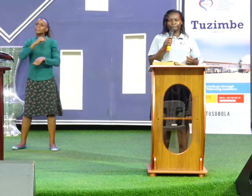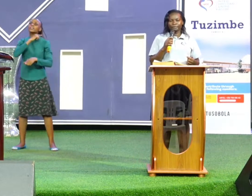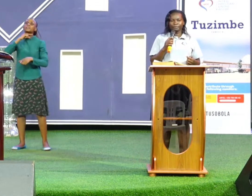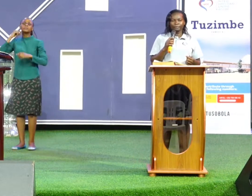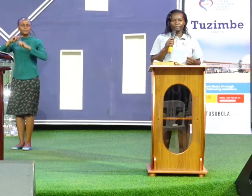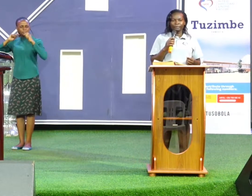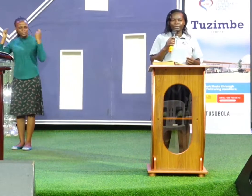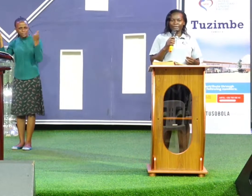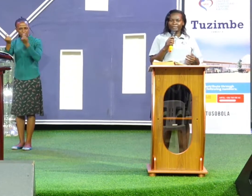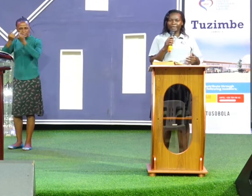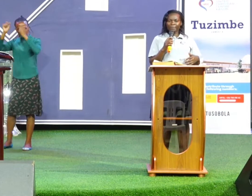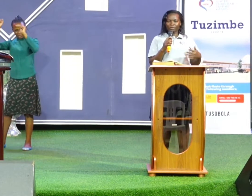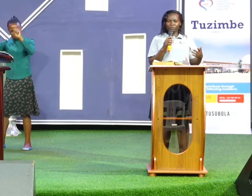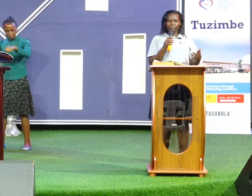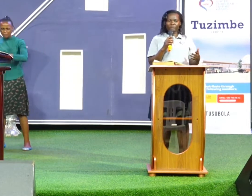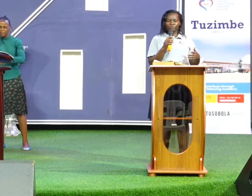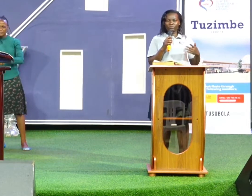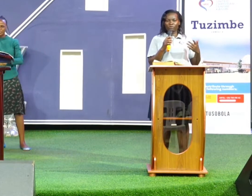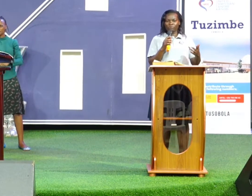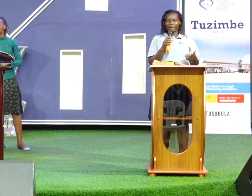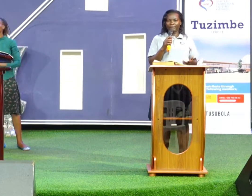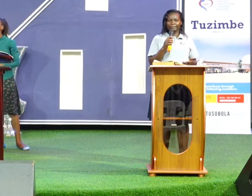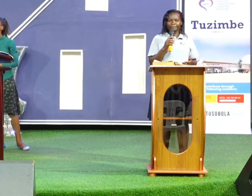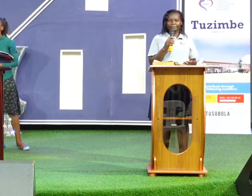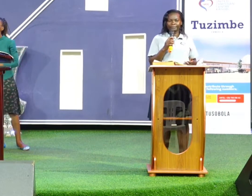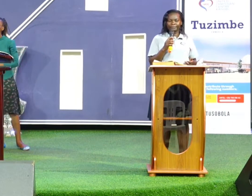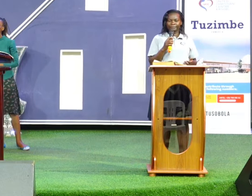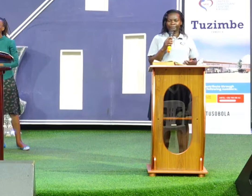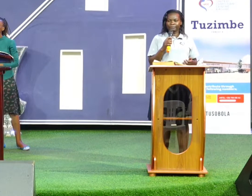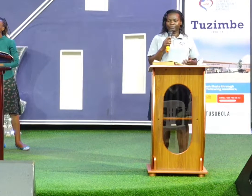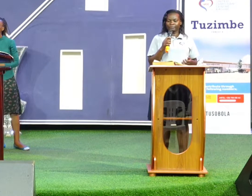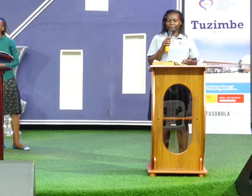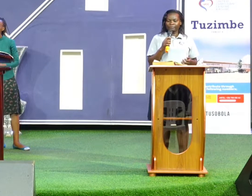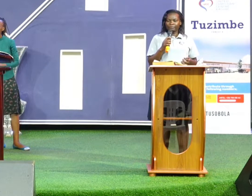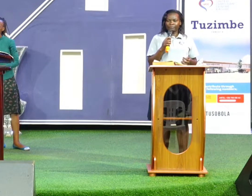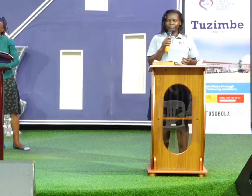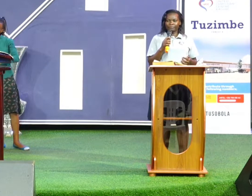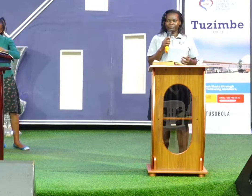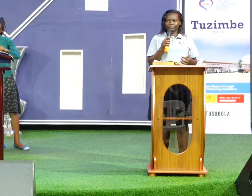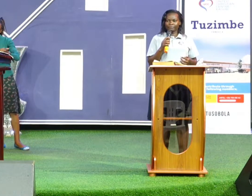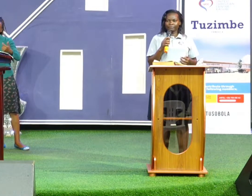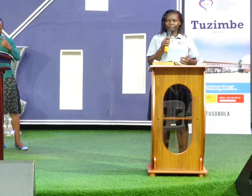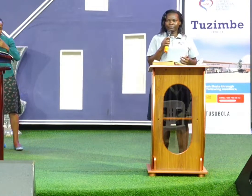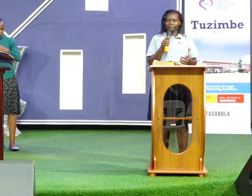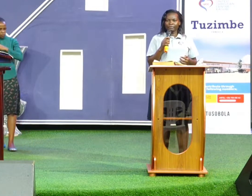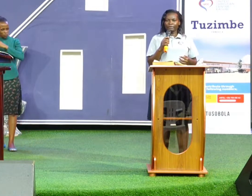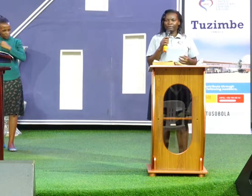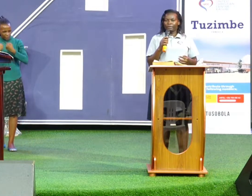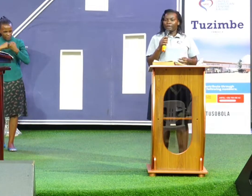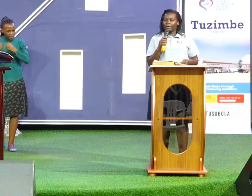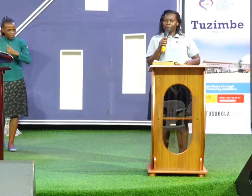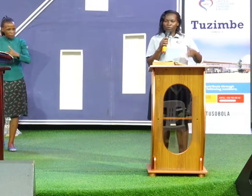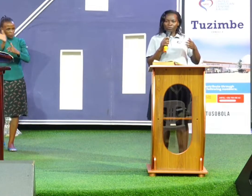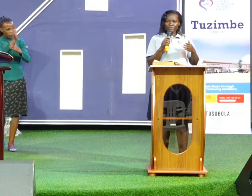able to see. Nti ng'abasumba tulina okulaba. Solutions to the challenges of this